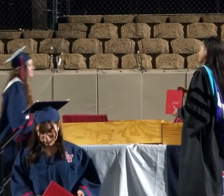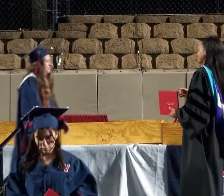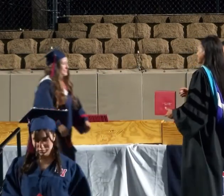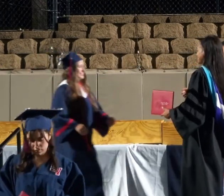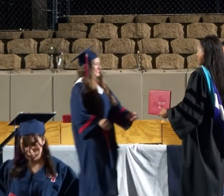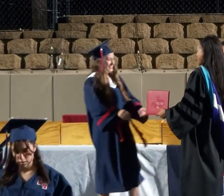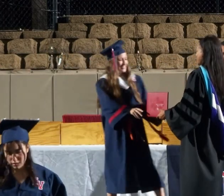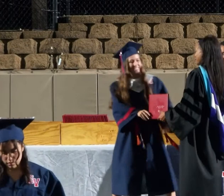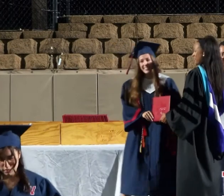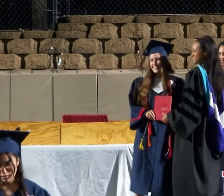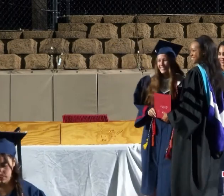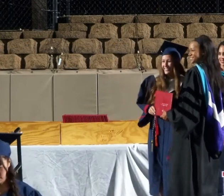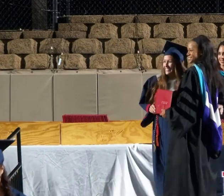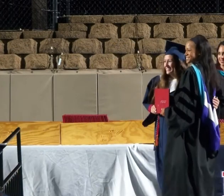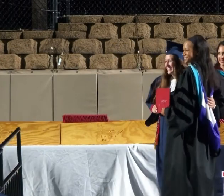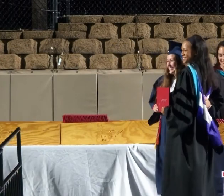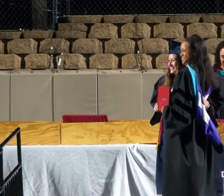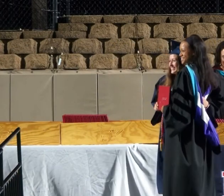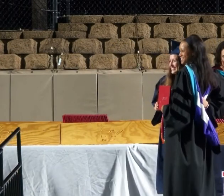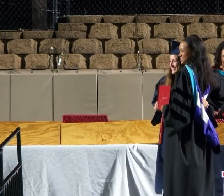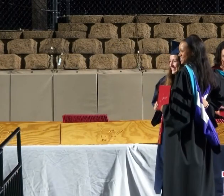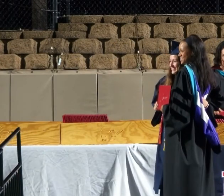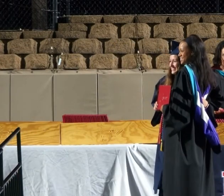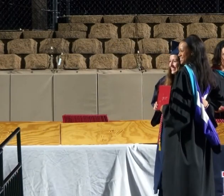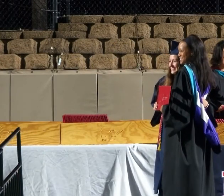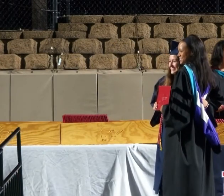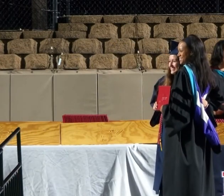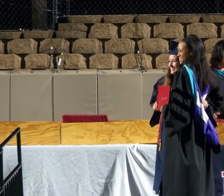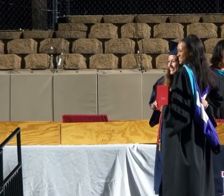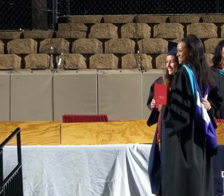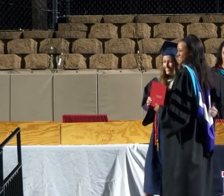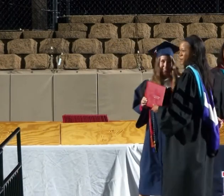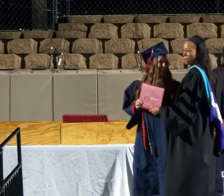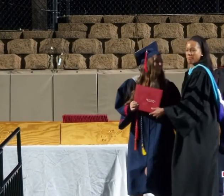Evan Madison Hyland.